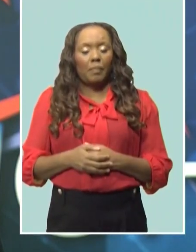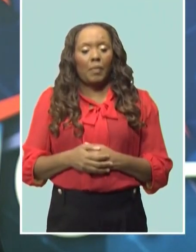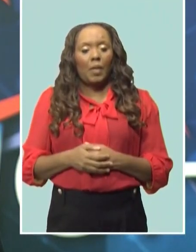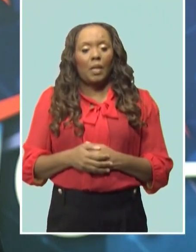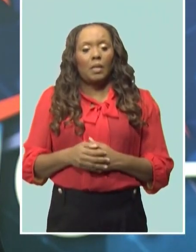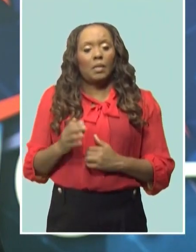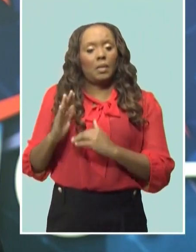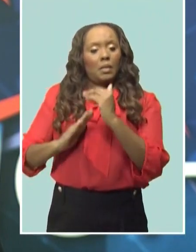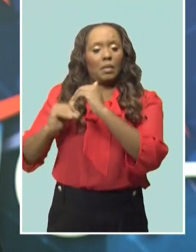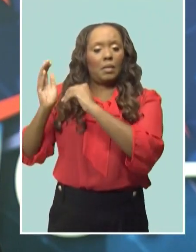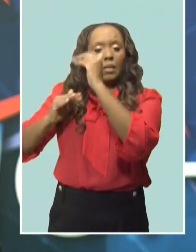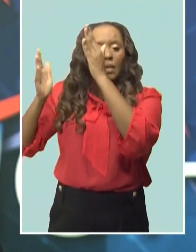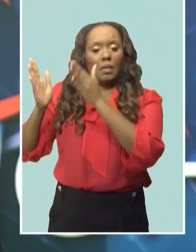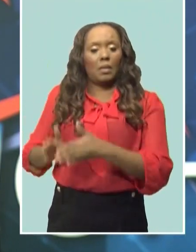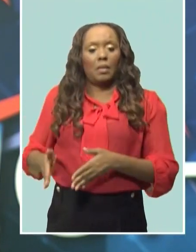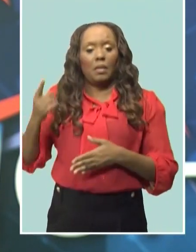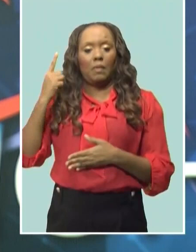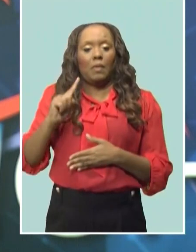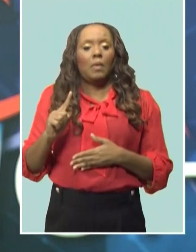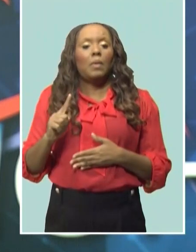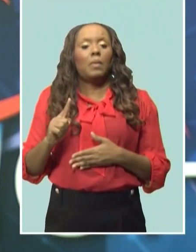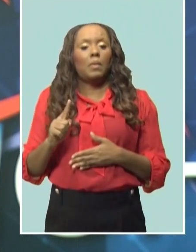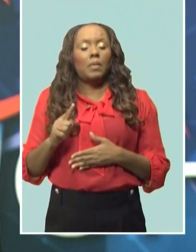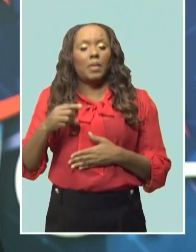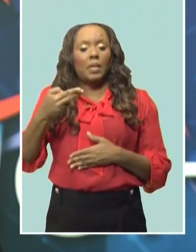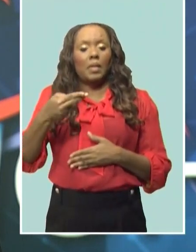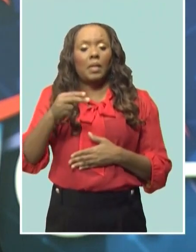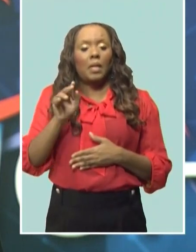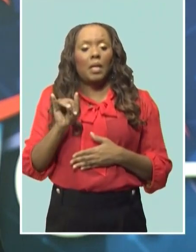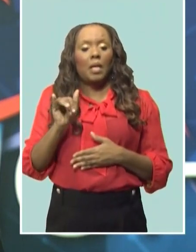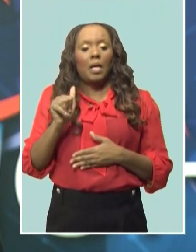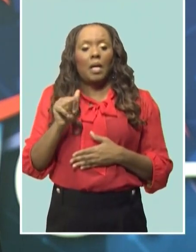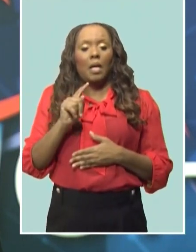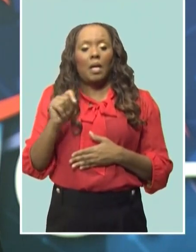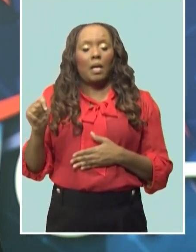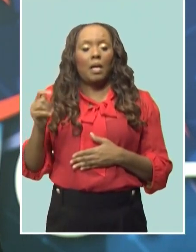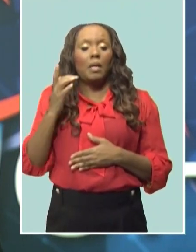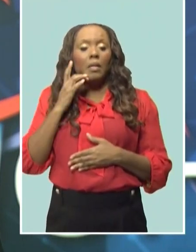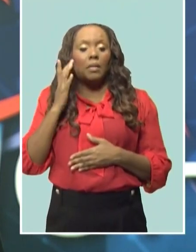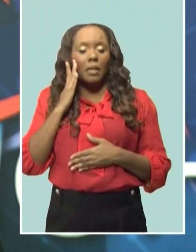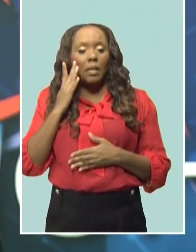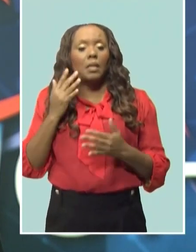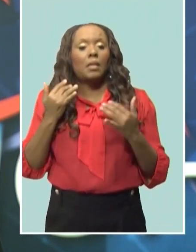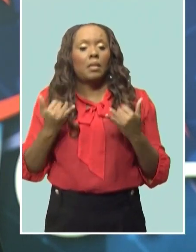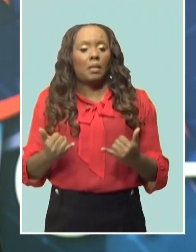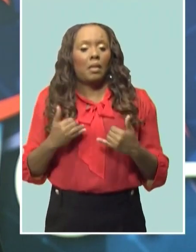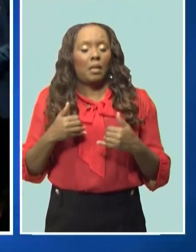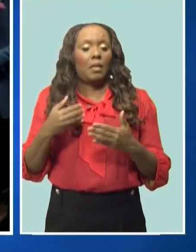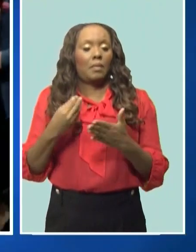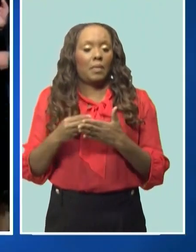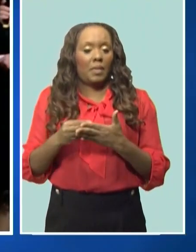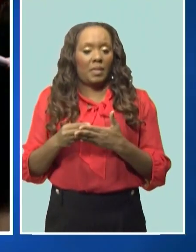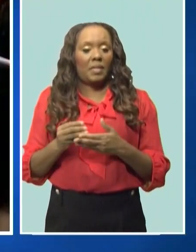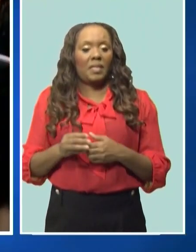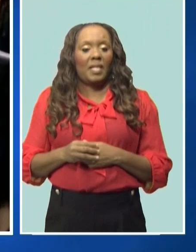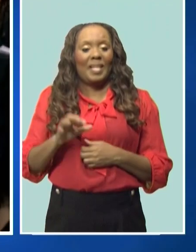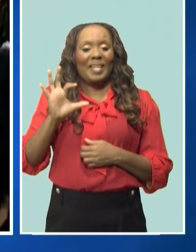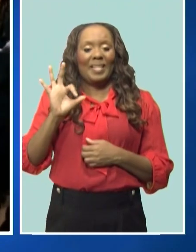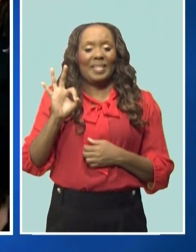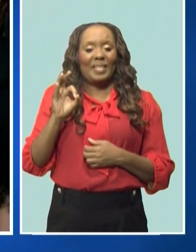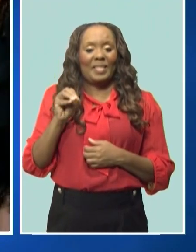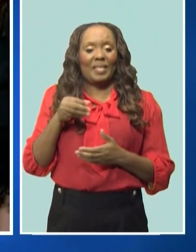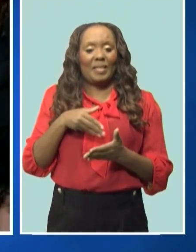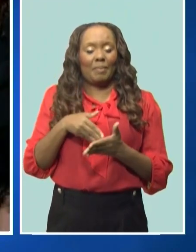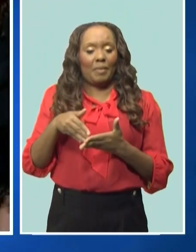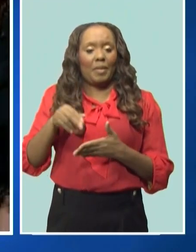secured financing from the Afrexim Bank for the long-awaited project. $90 million is to be provided by the